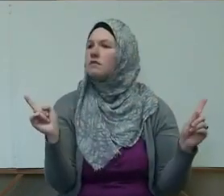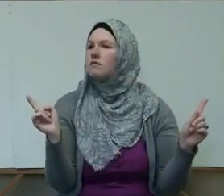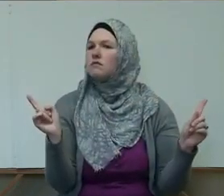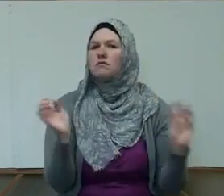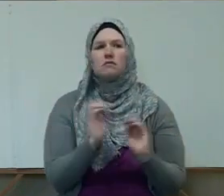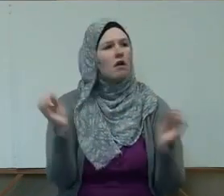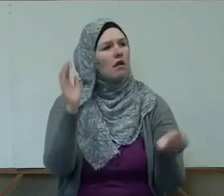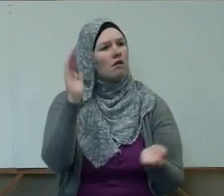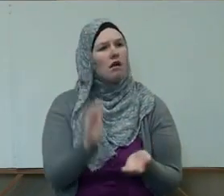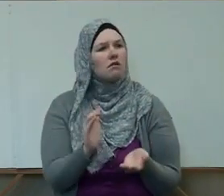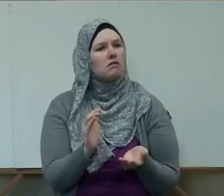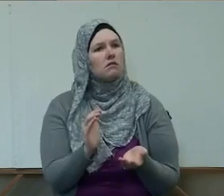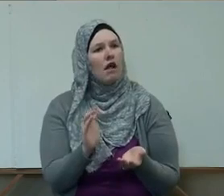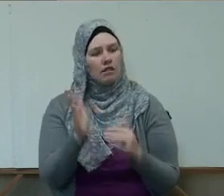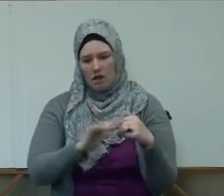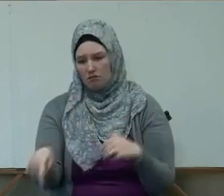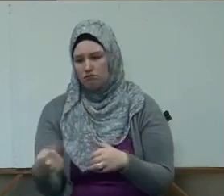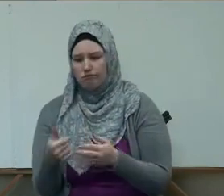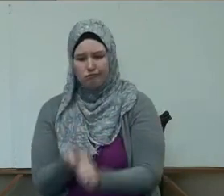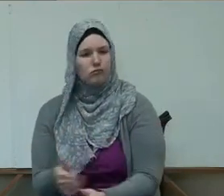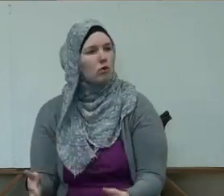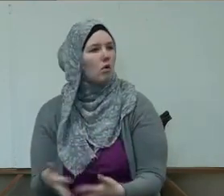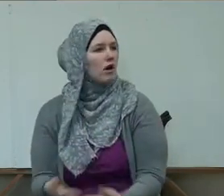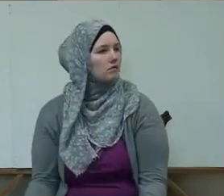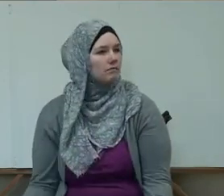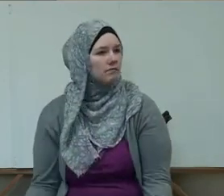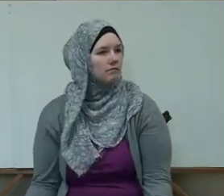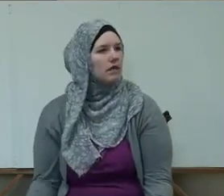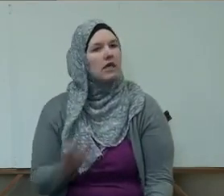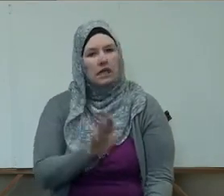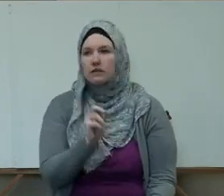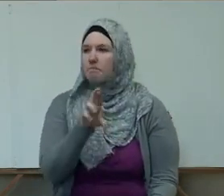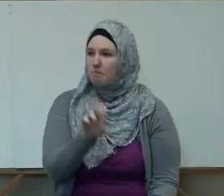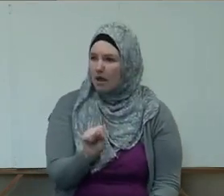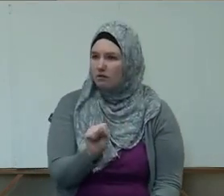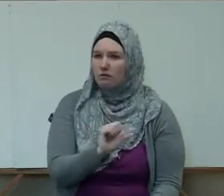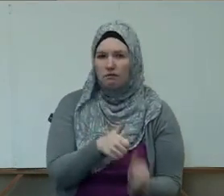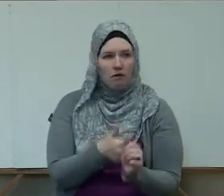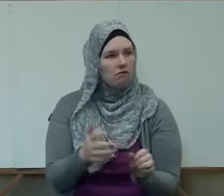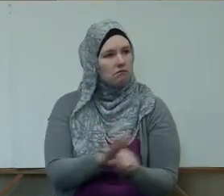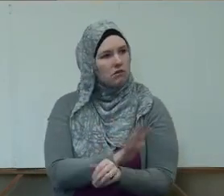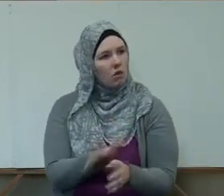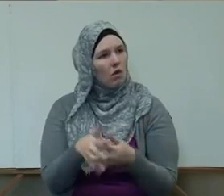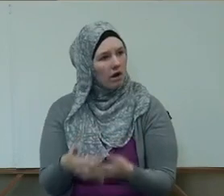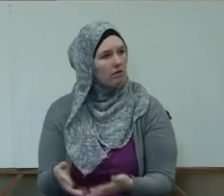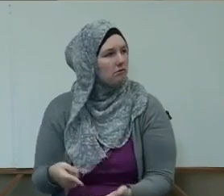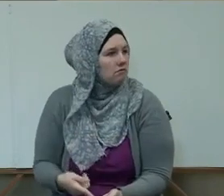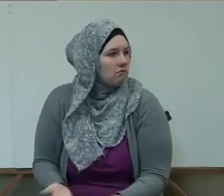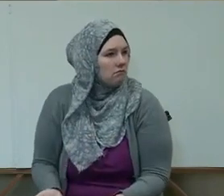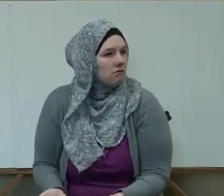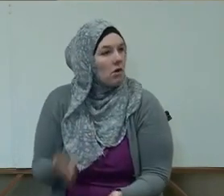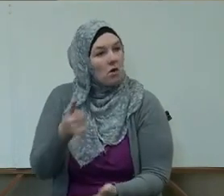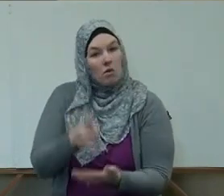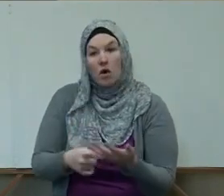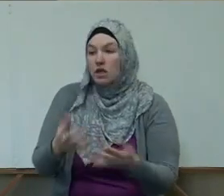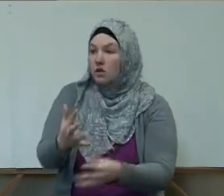and nothing less than the Quran. His manner was the Quran. So he applied what he